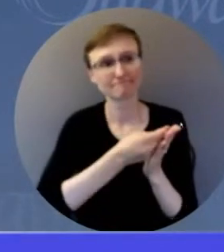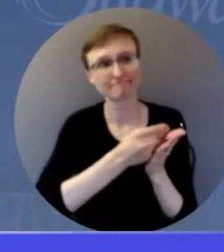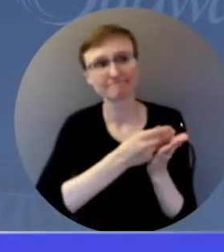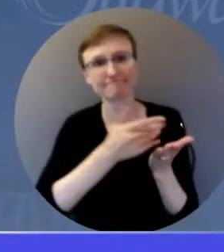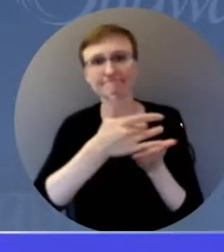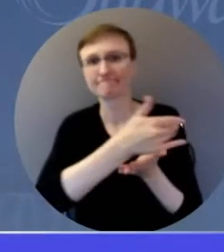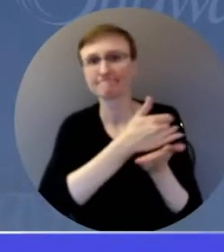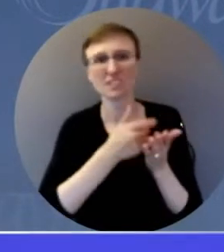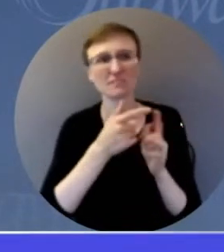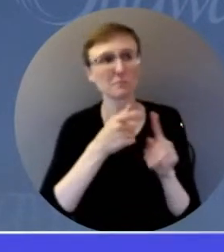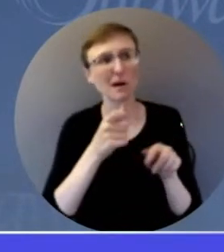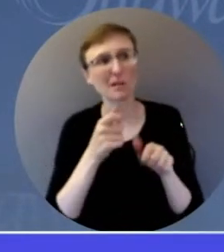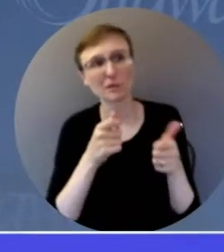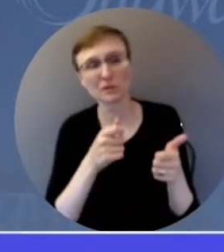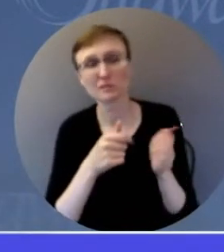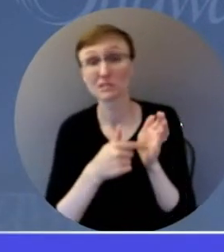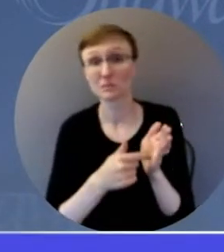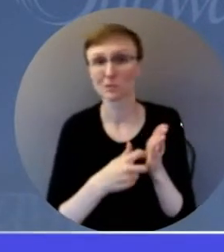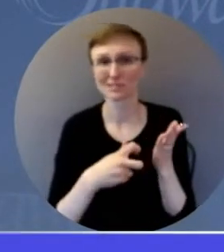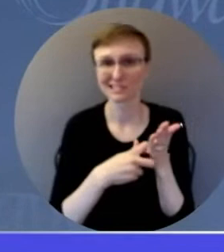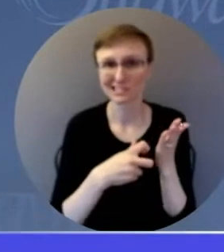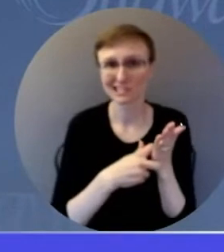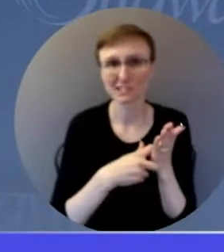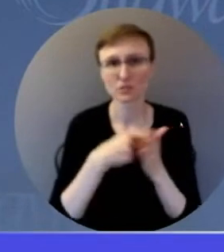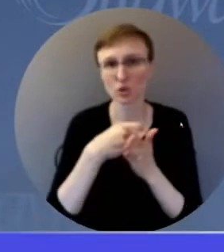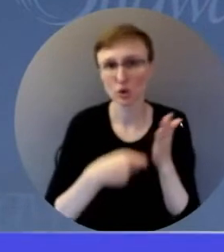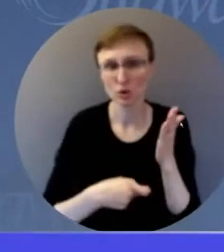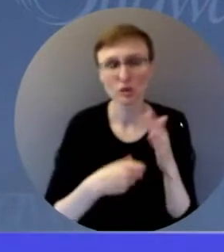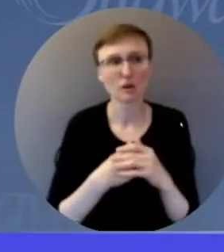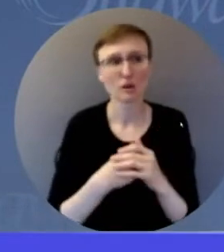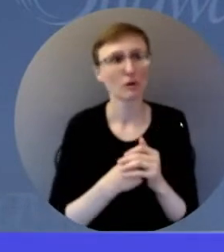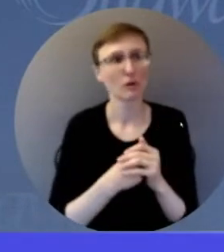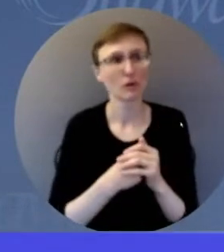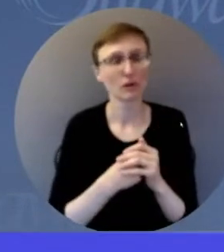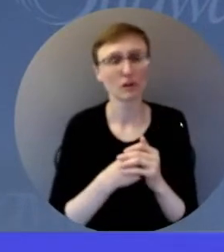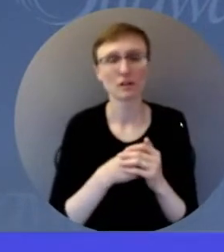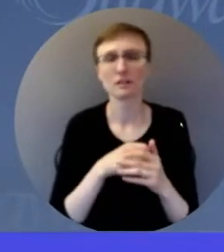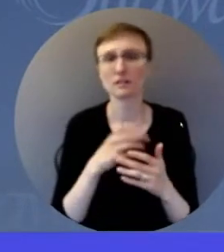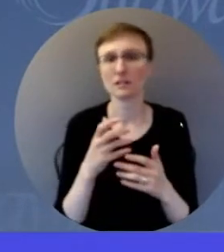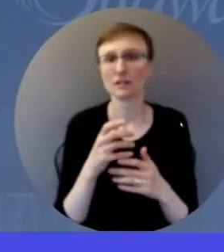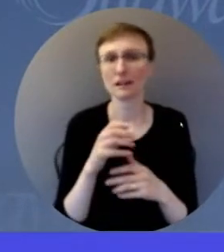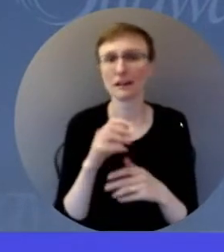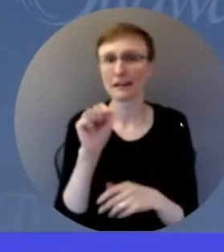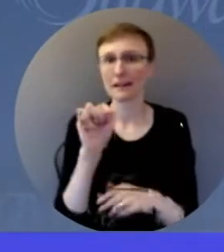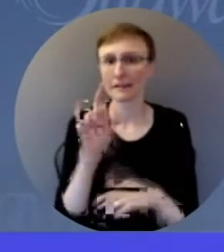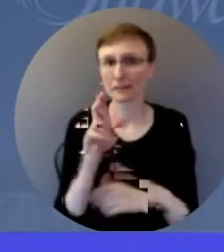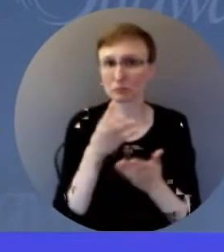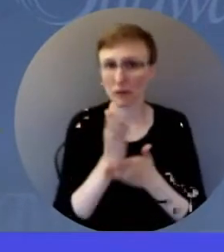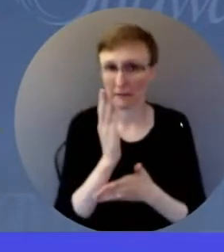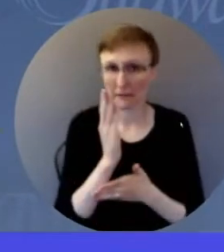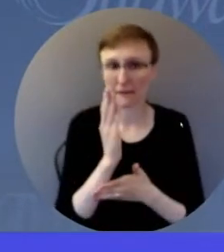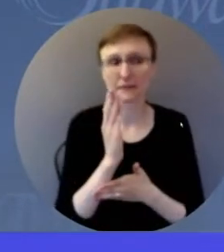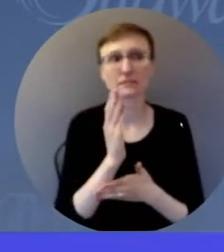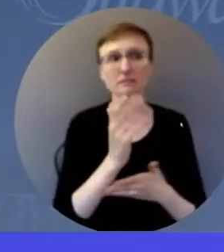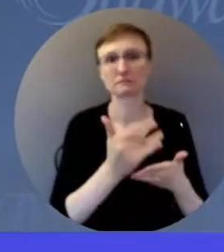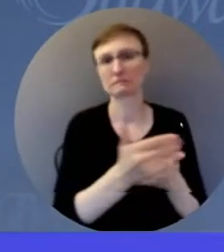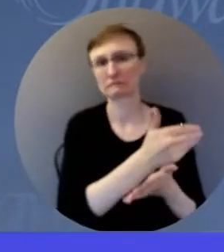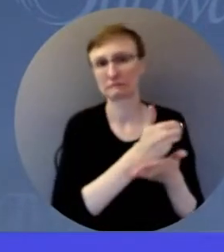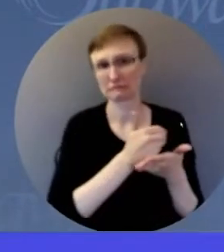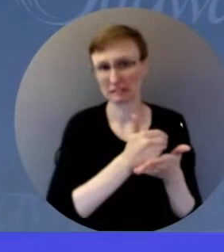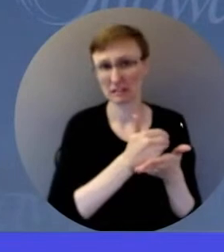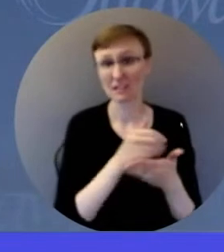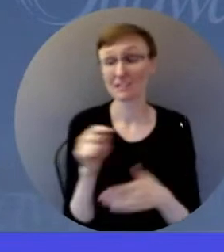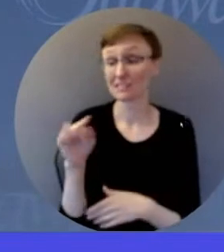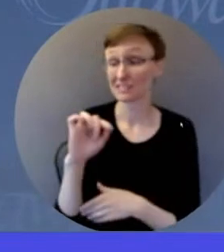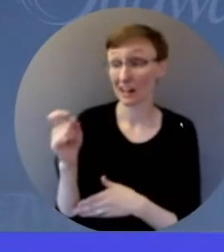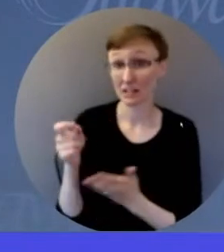on, as opposed to going into seeking tax dollars. Will there be a requirement for some tax dollars if